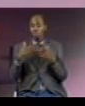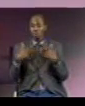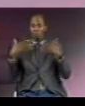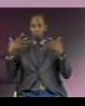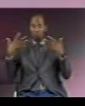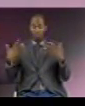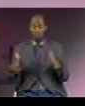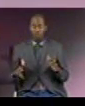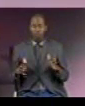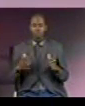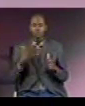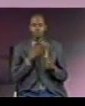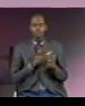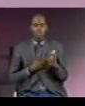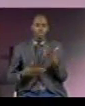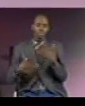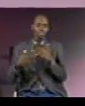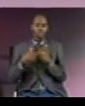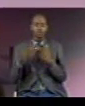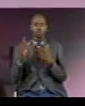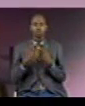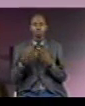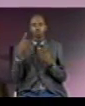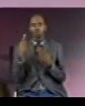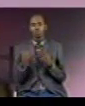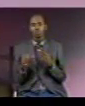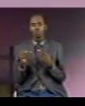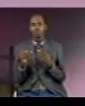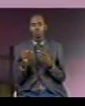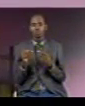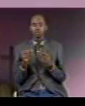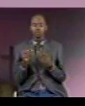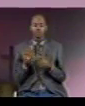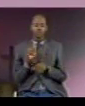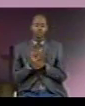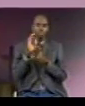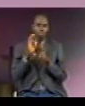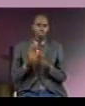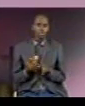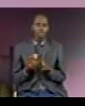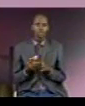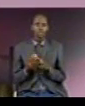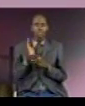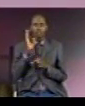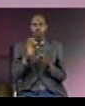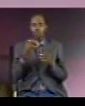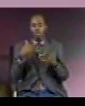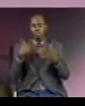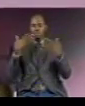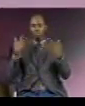raise your hand, wave it at me if you have finished.